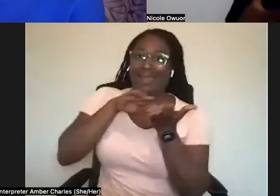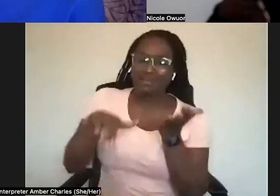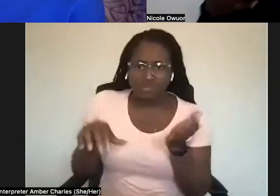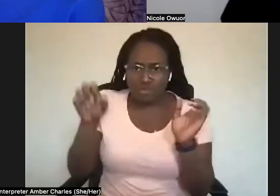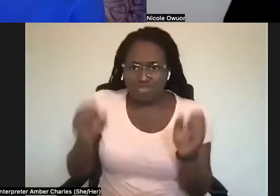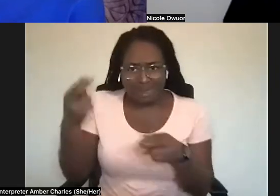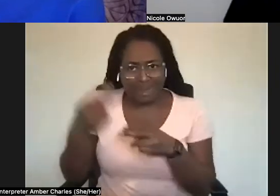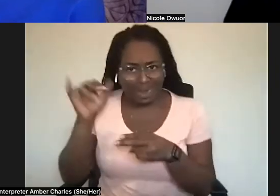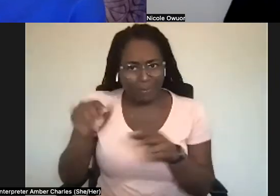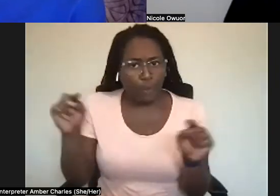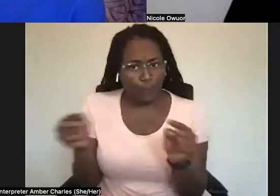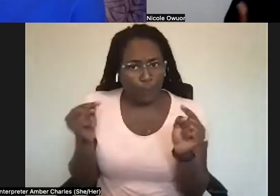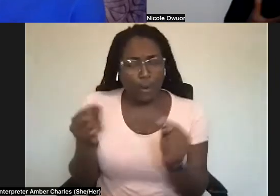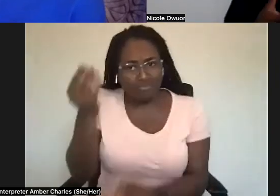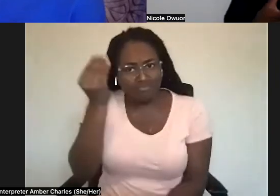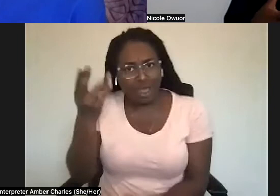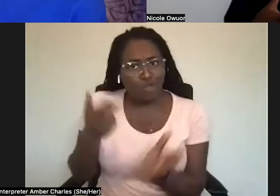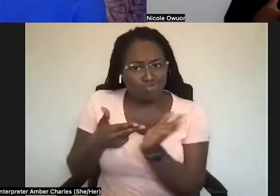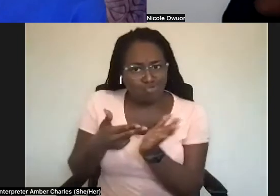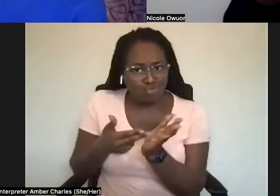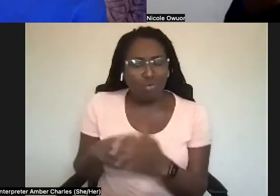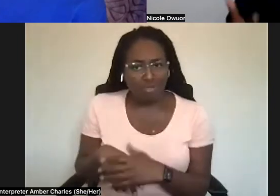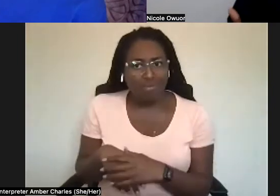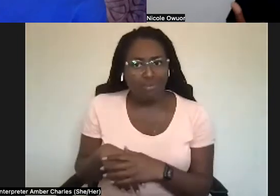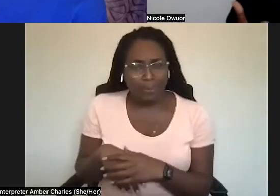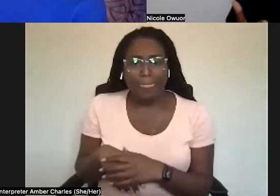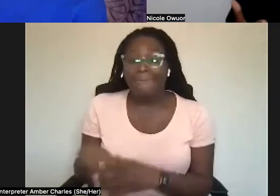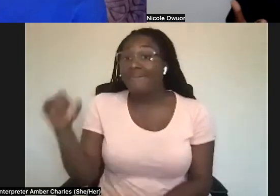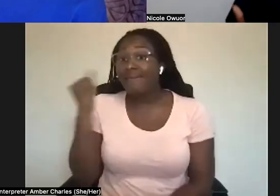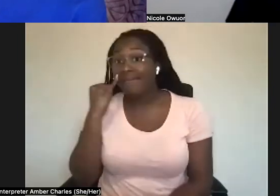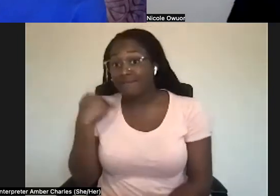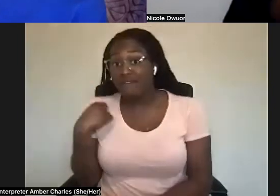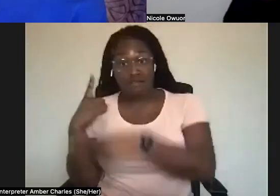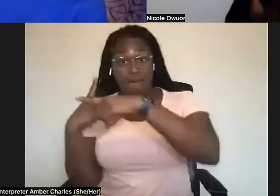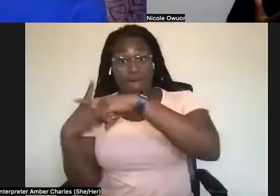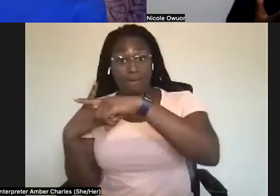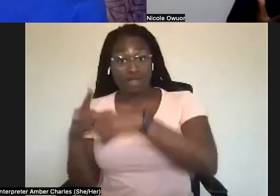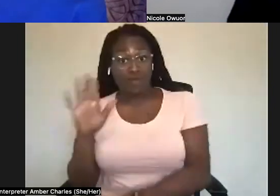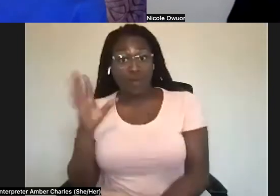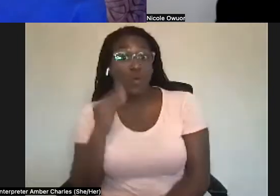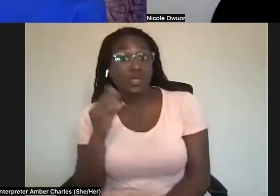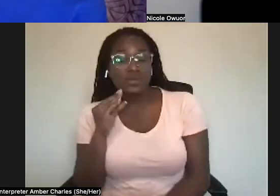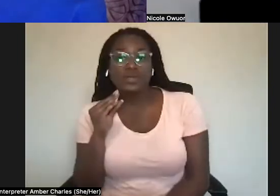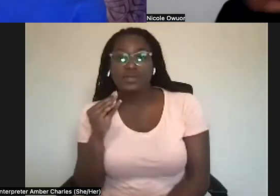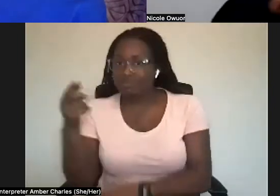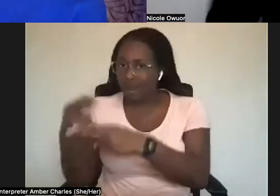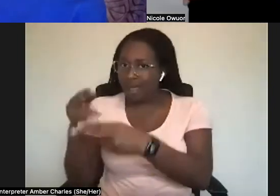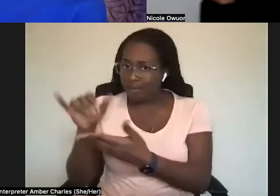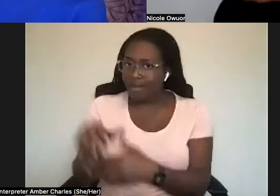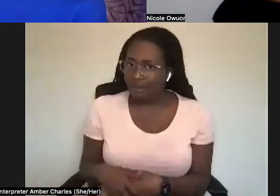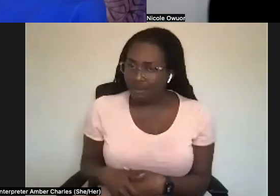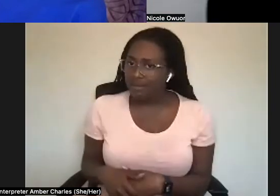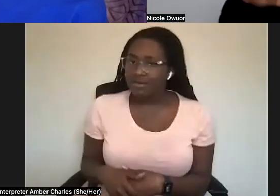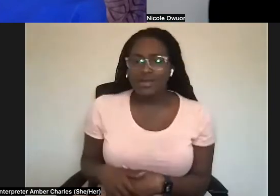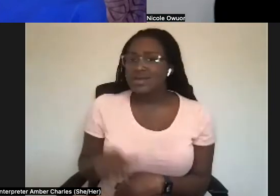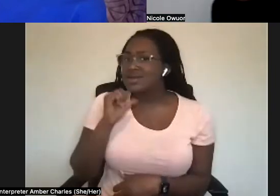Tell the truth. And if there are positives to your experience, name that. It does not negate